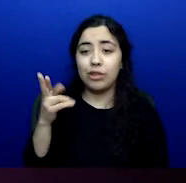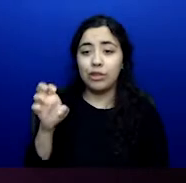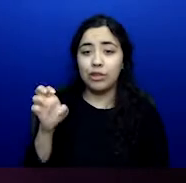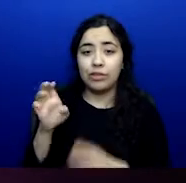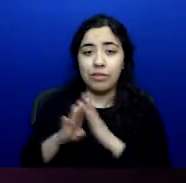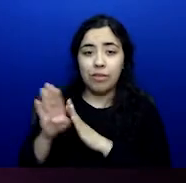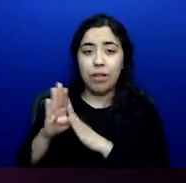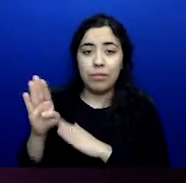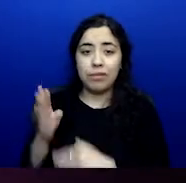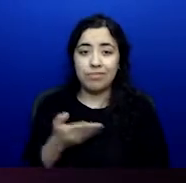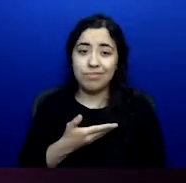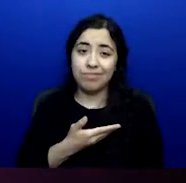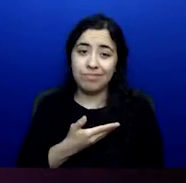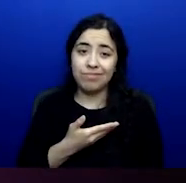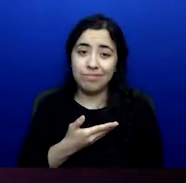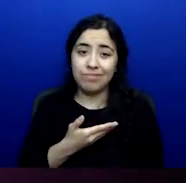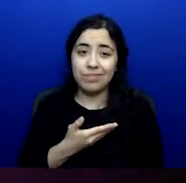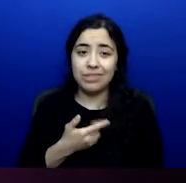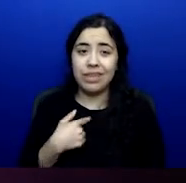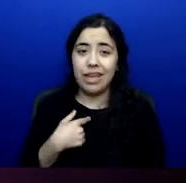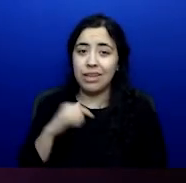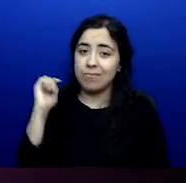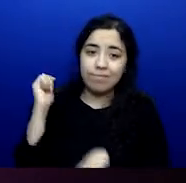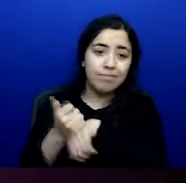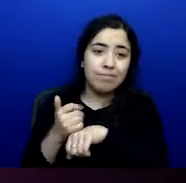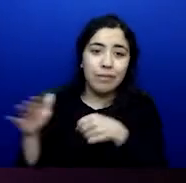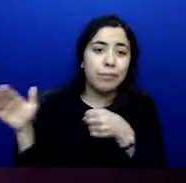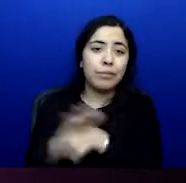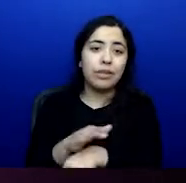And so with that, I completely framework for React.